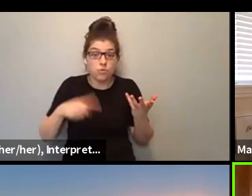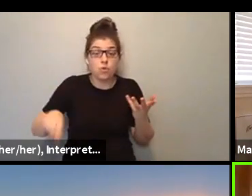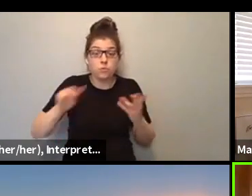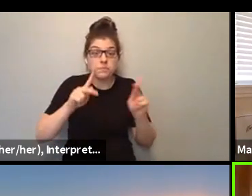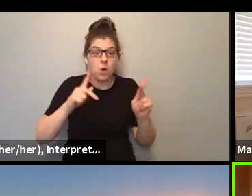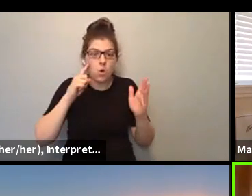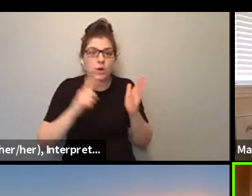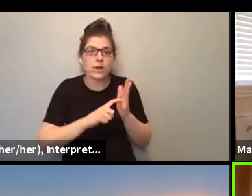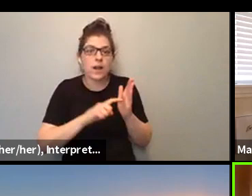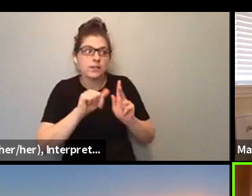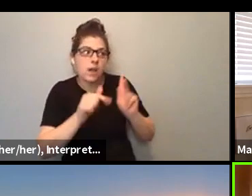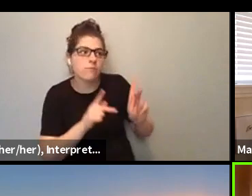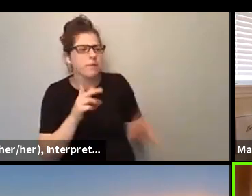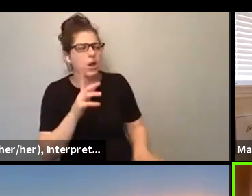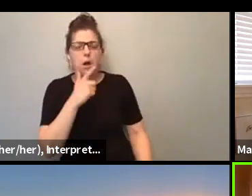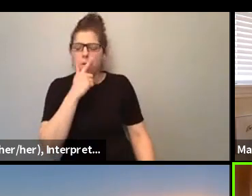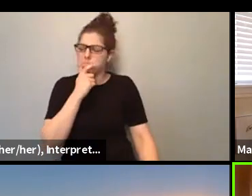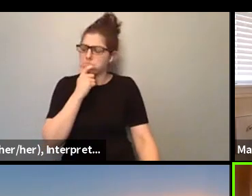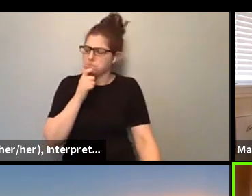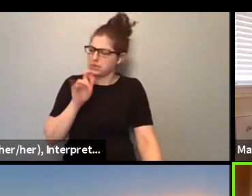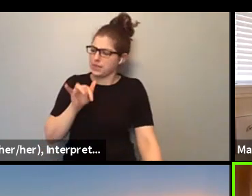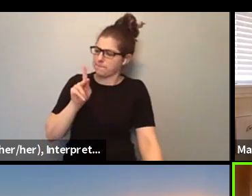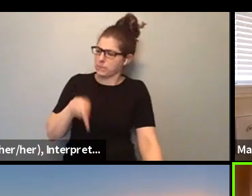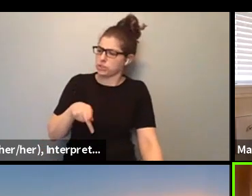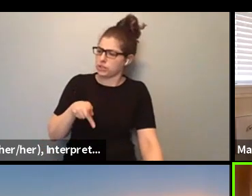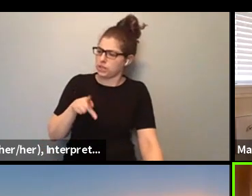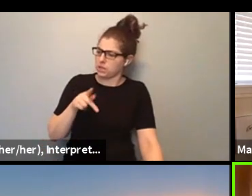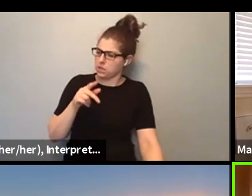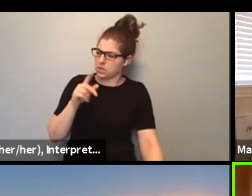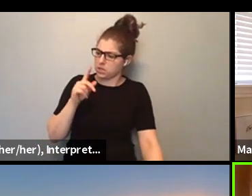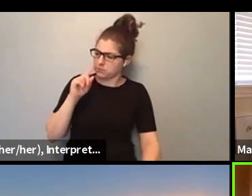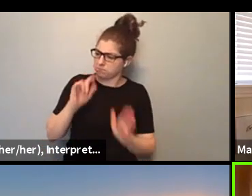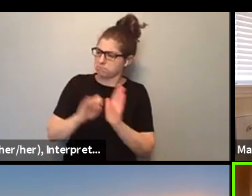others, teaching me, the artists as well. And so